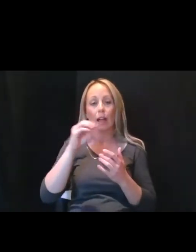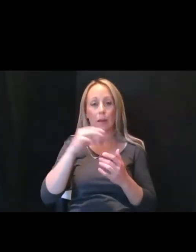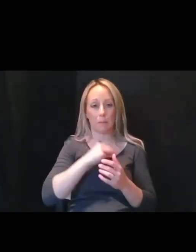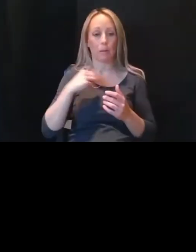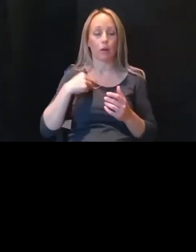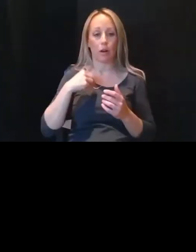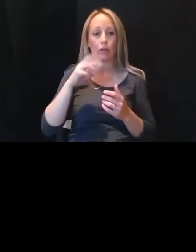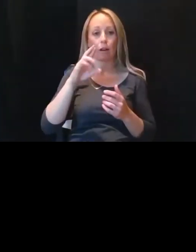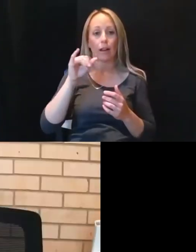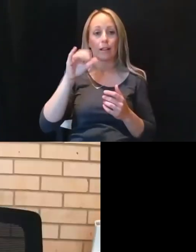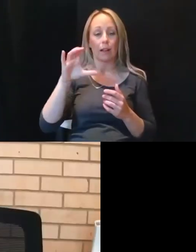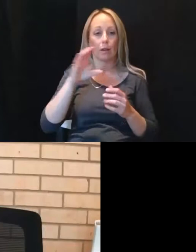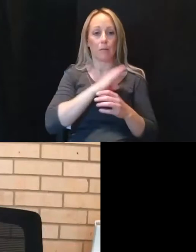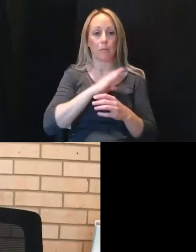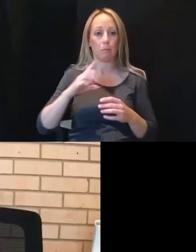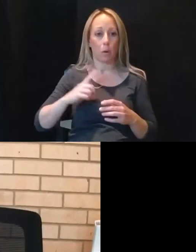of Health.